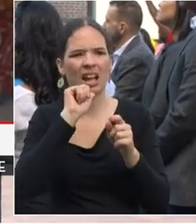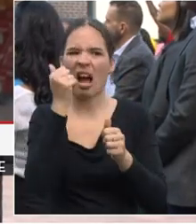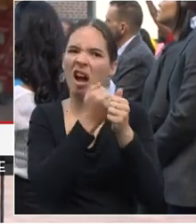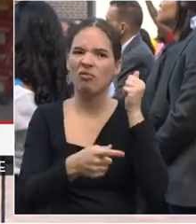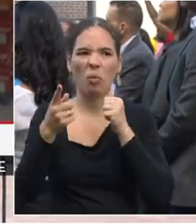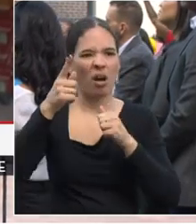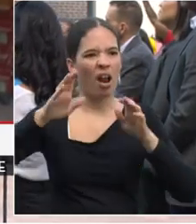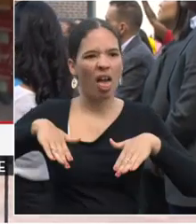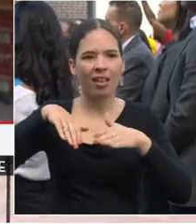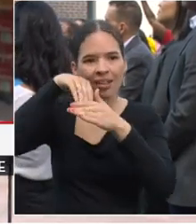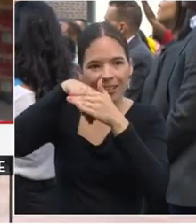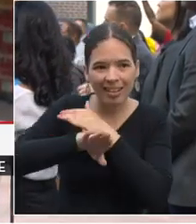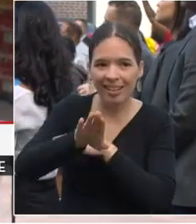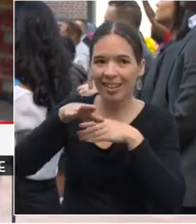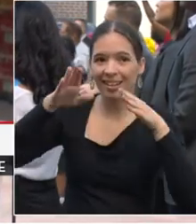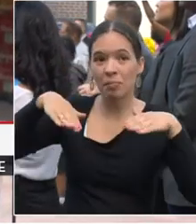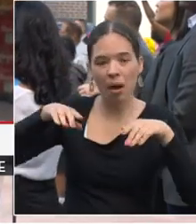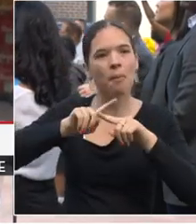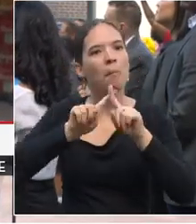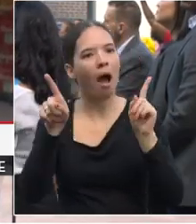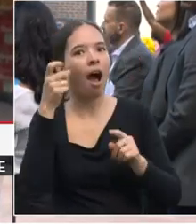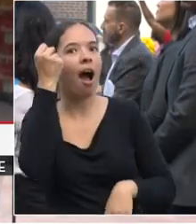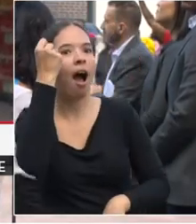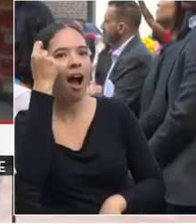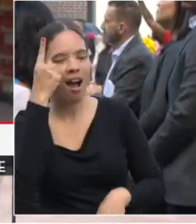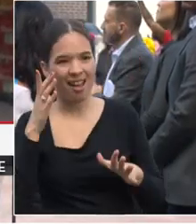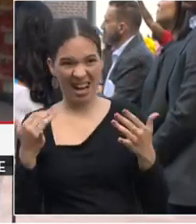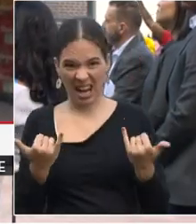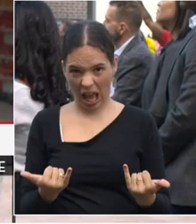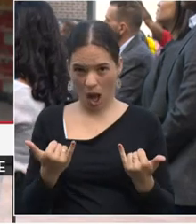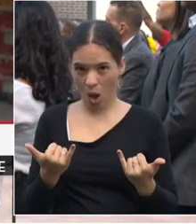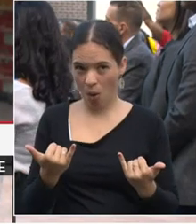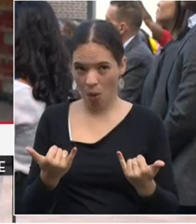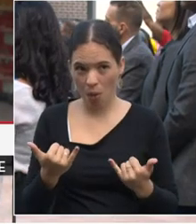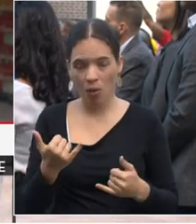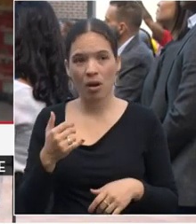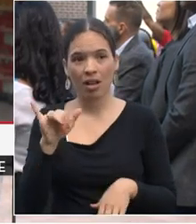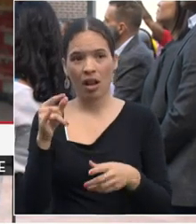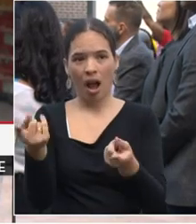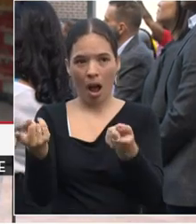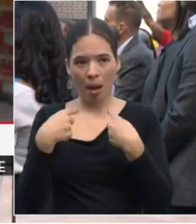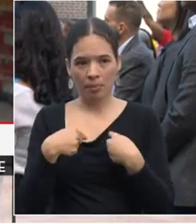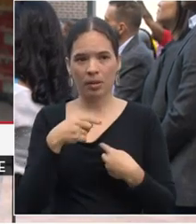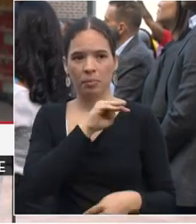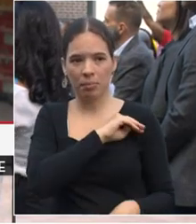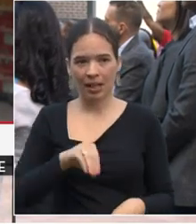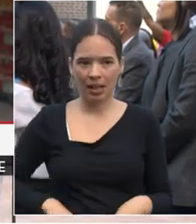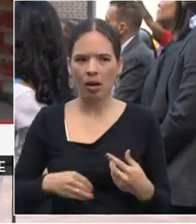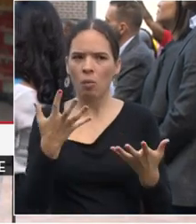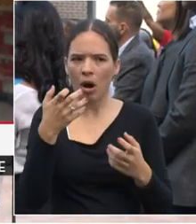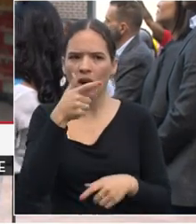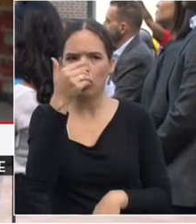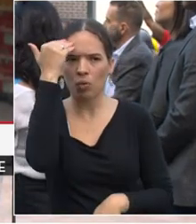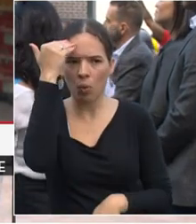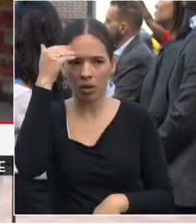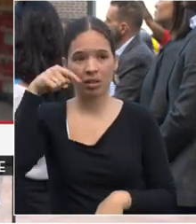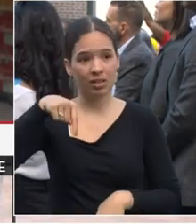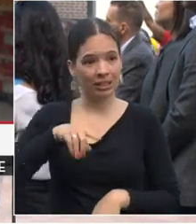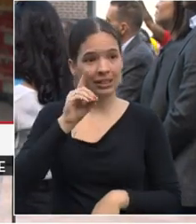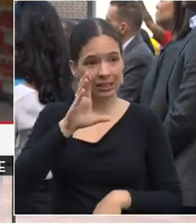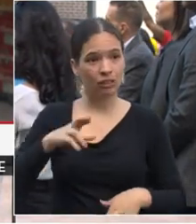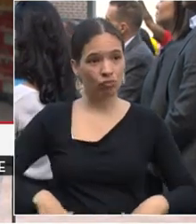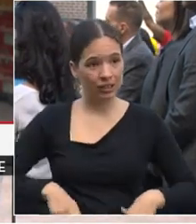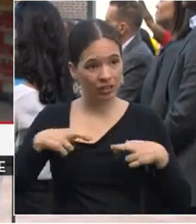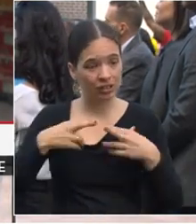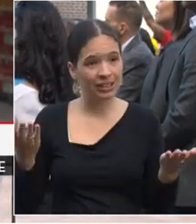just yet, but today I had to come down. And the mayor wanted to know, are there D.C. residents working at Lidl? And I